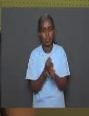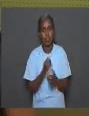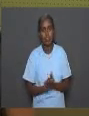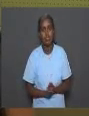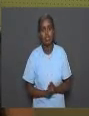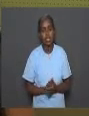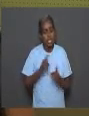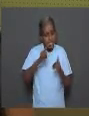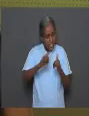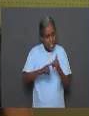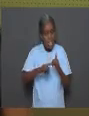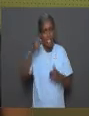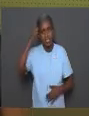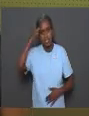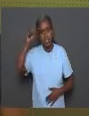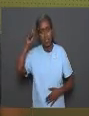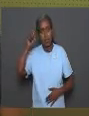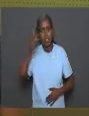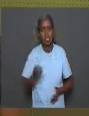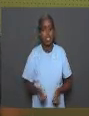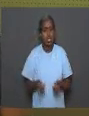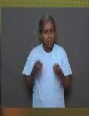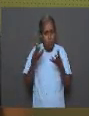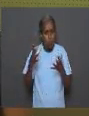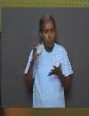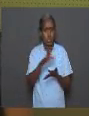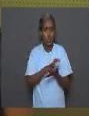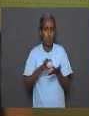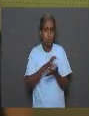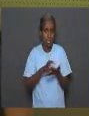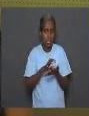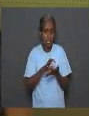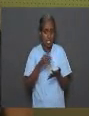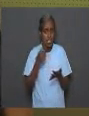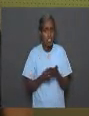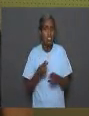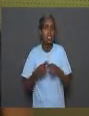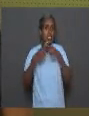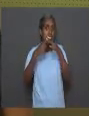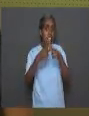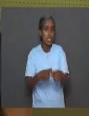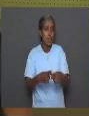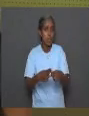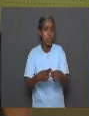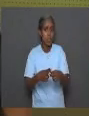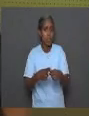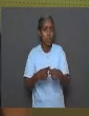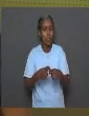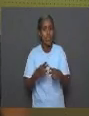The last theorem is the most complex. It is named for a